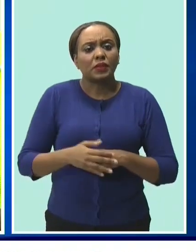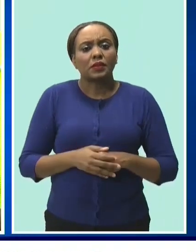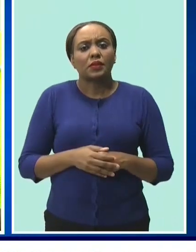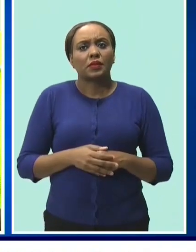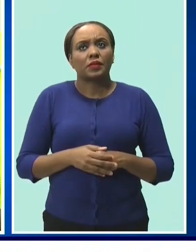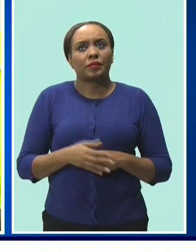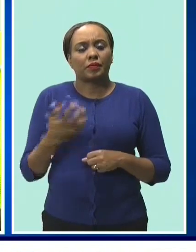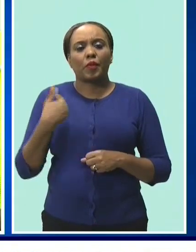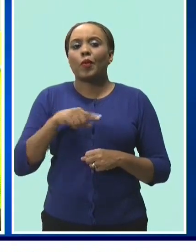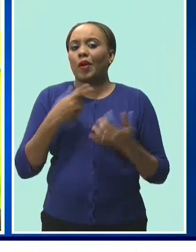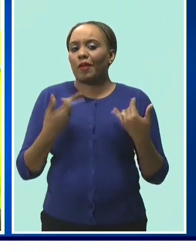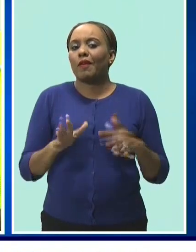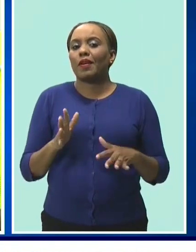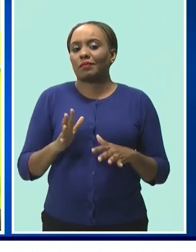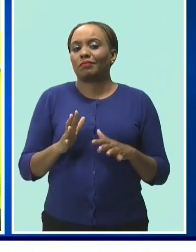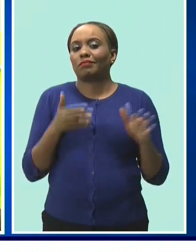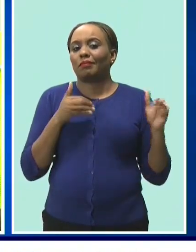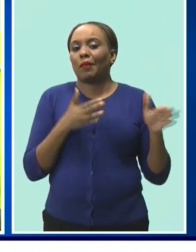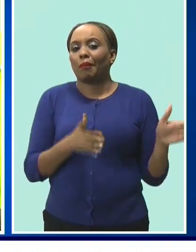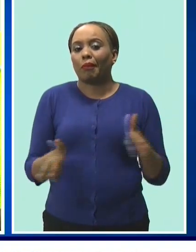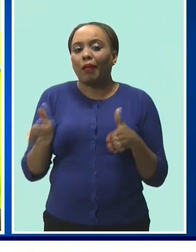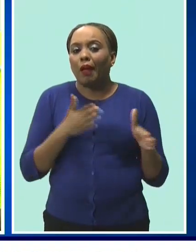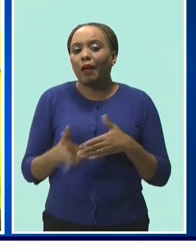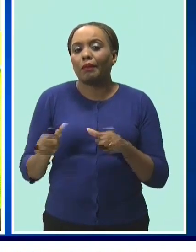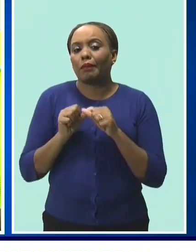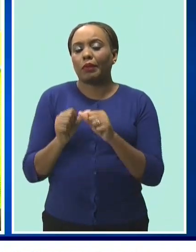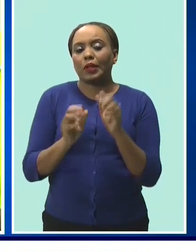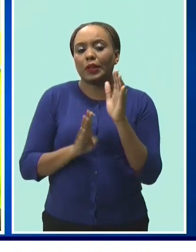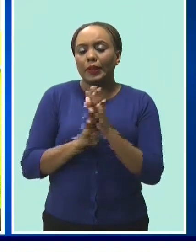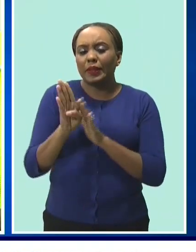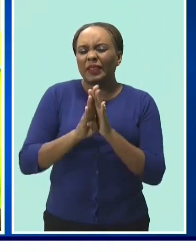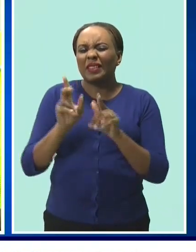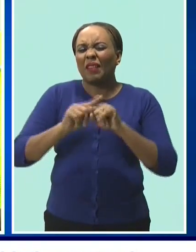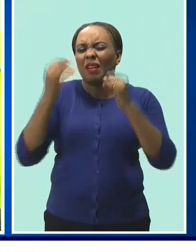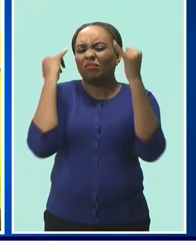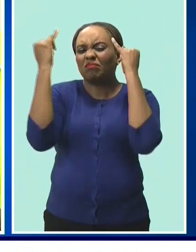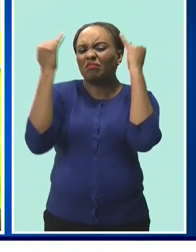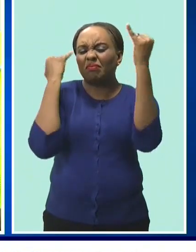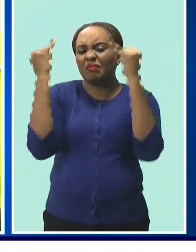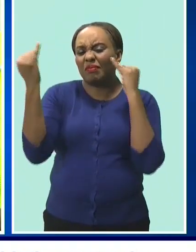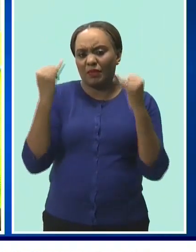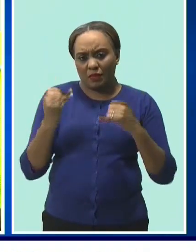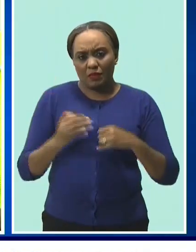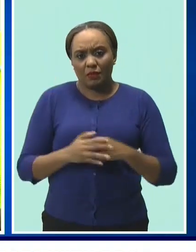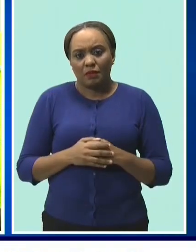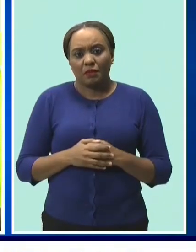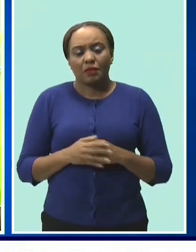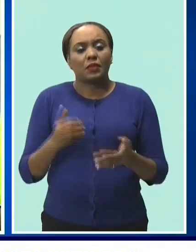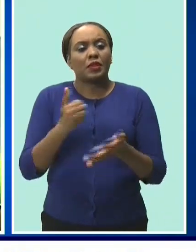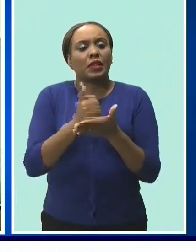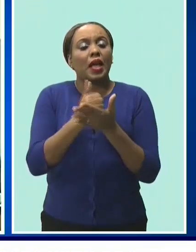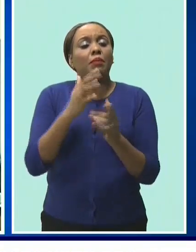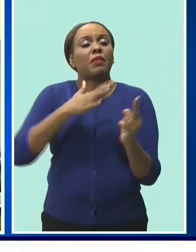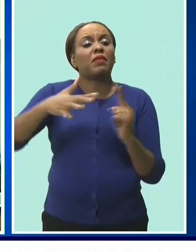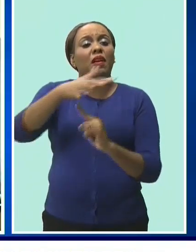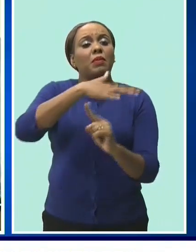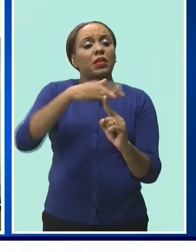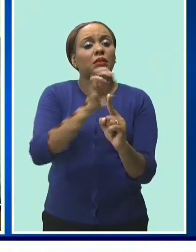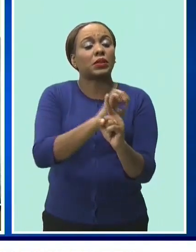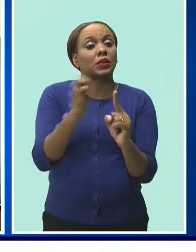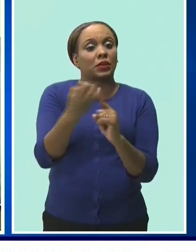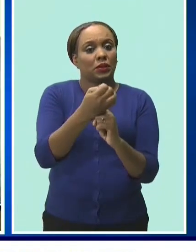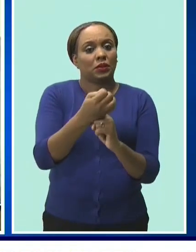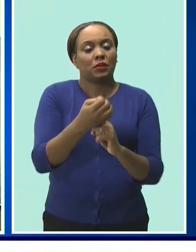have implemented already and will continue to develop these innovative things to help the environment. So Barbados Water